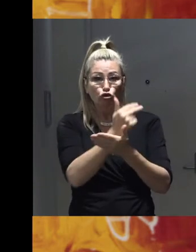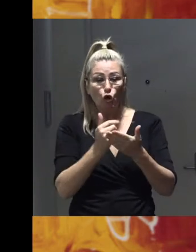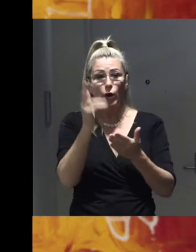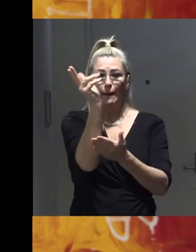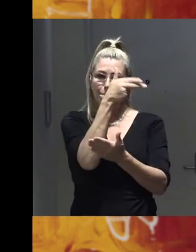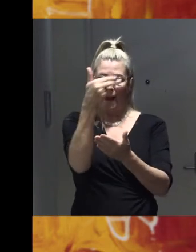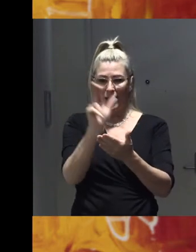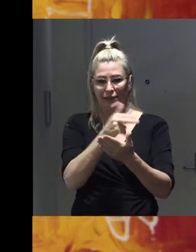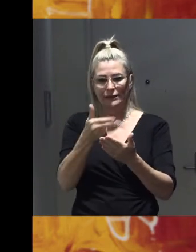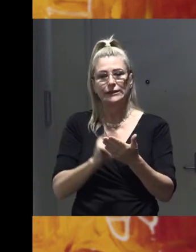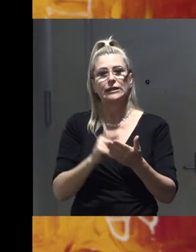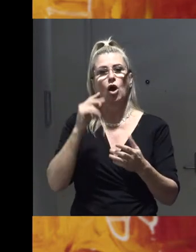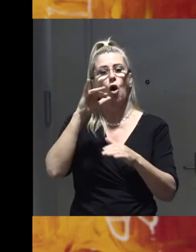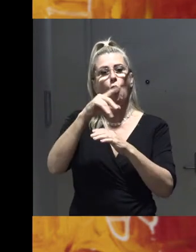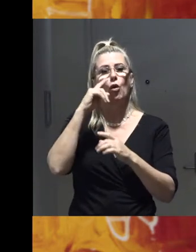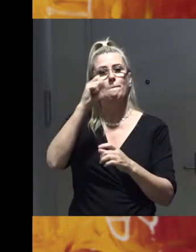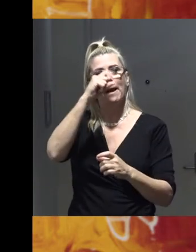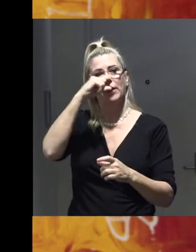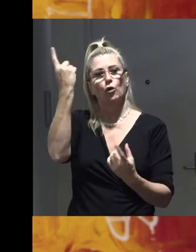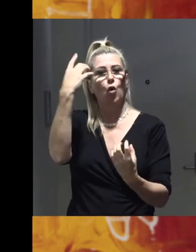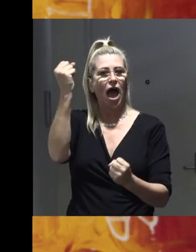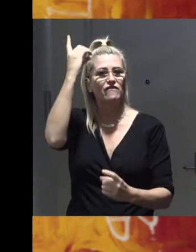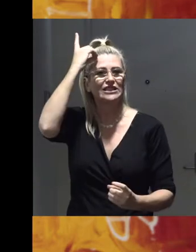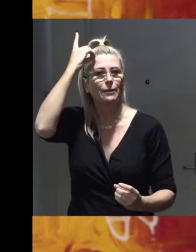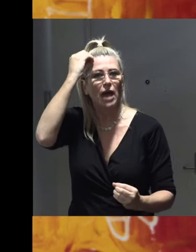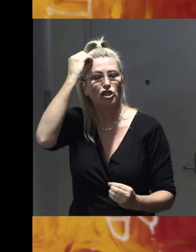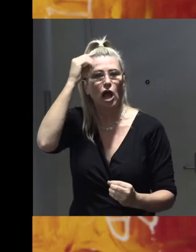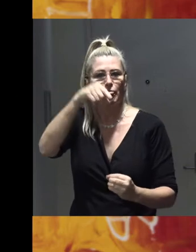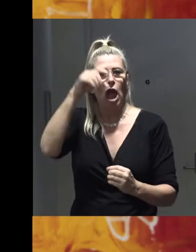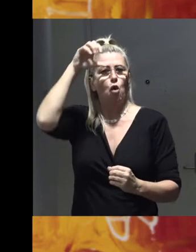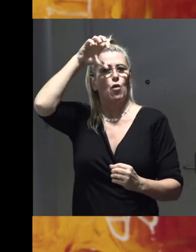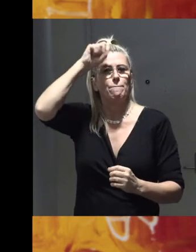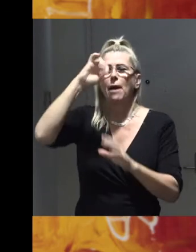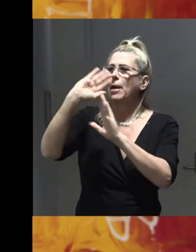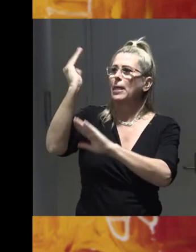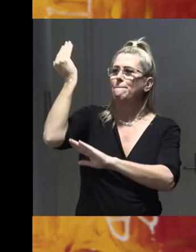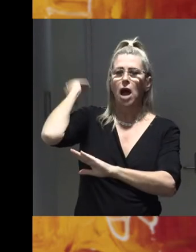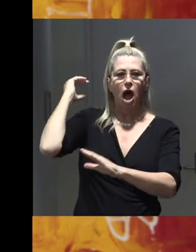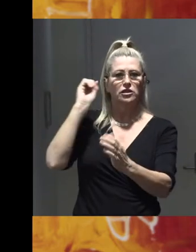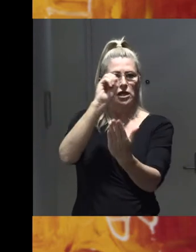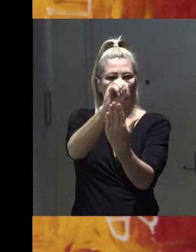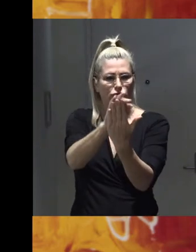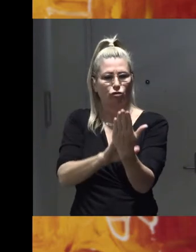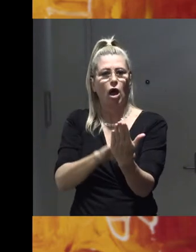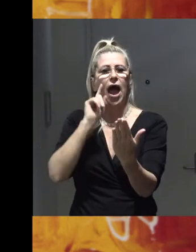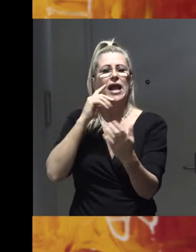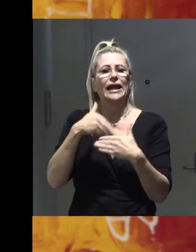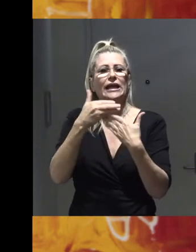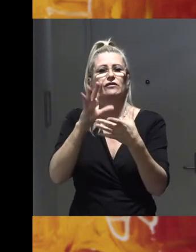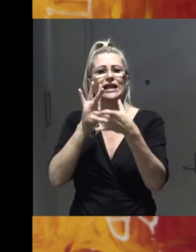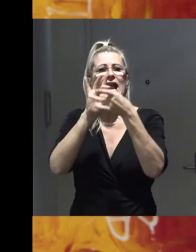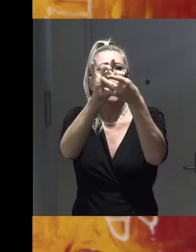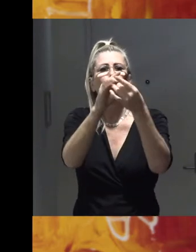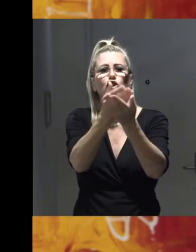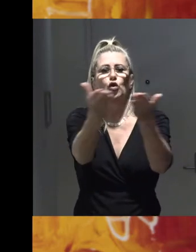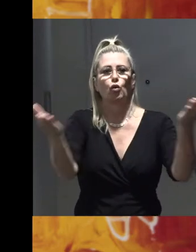for people living with dementia and assist people to reconnect with the world around them. Expressing oneself through art